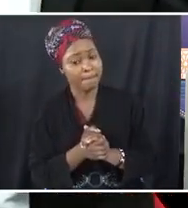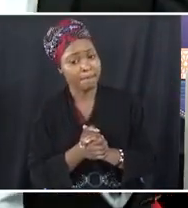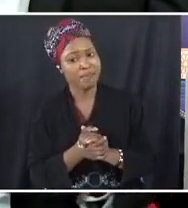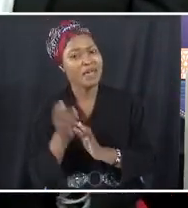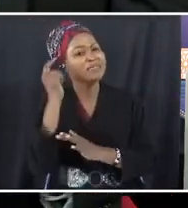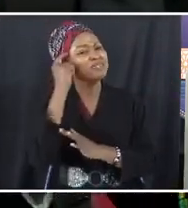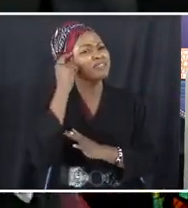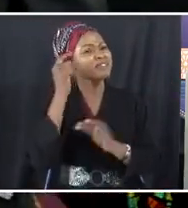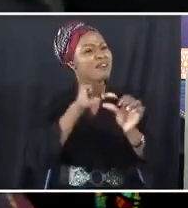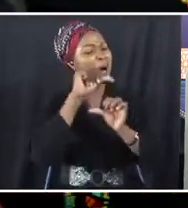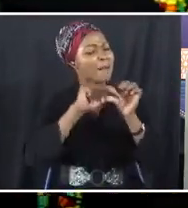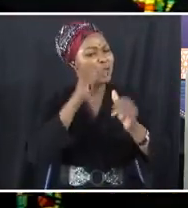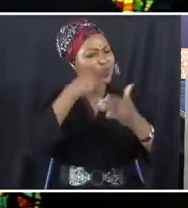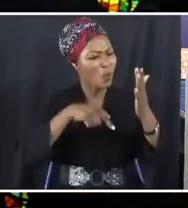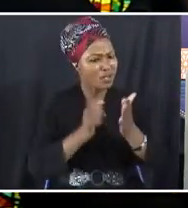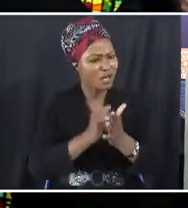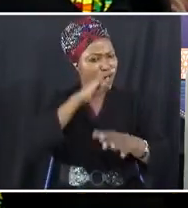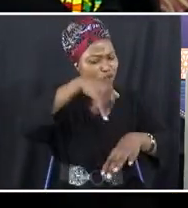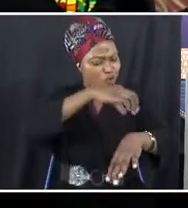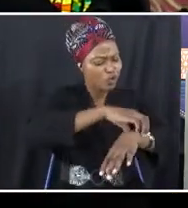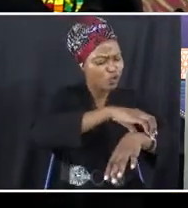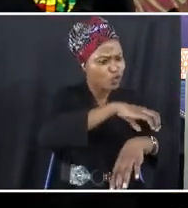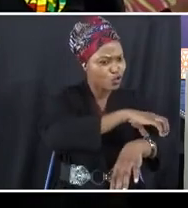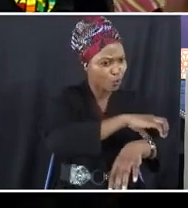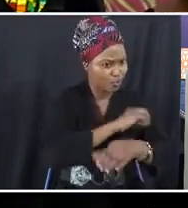think about Job as he has